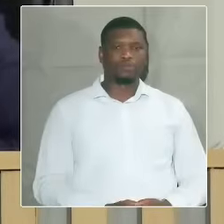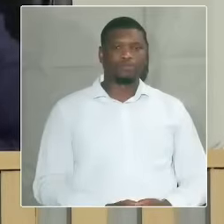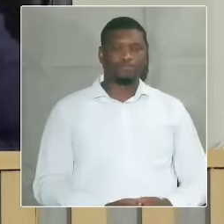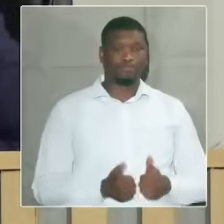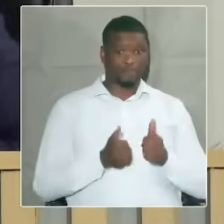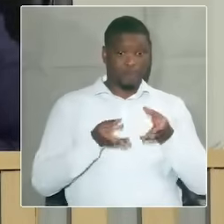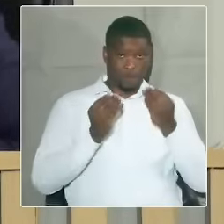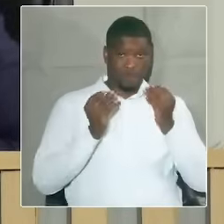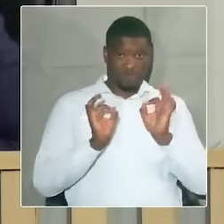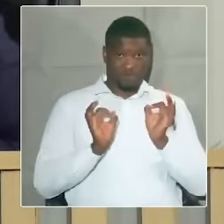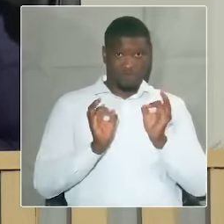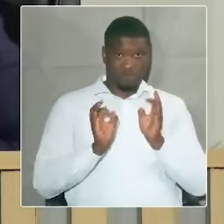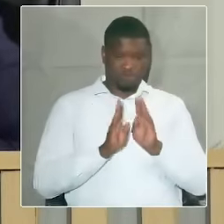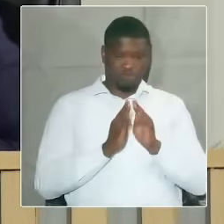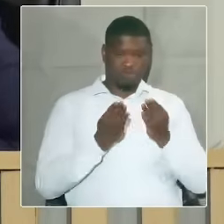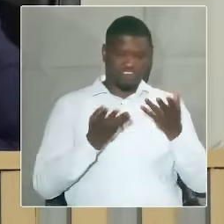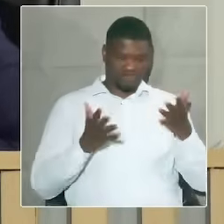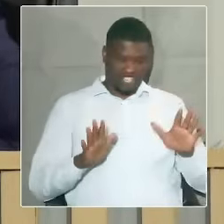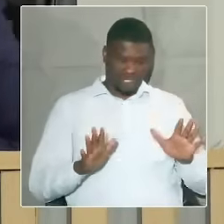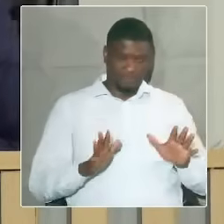Yes, I'm there.